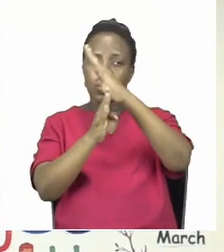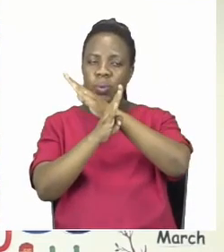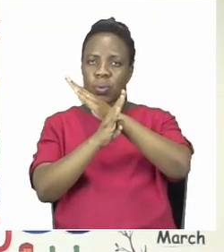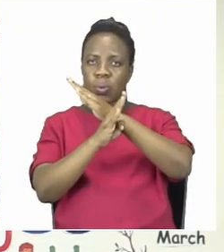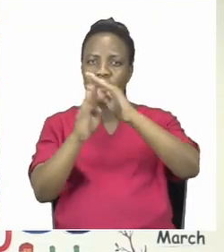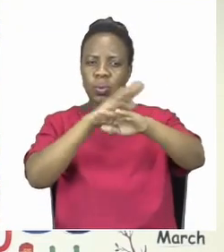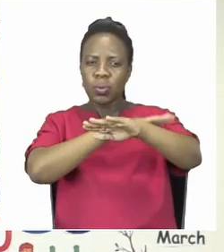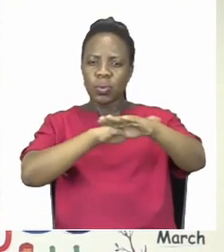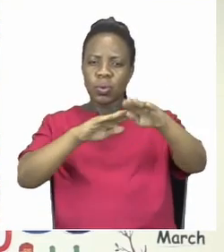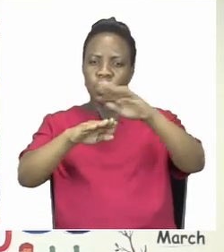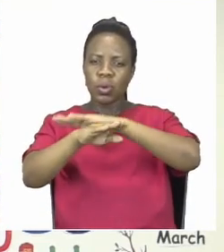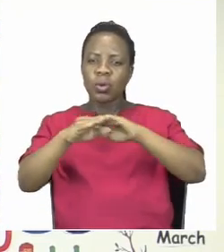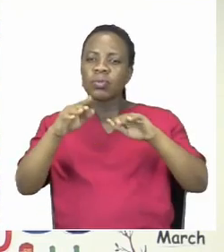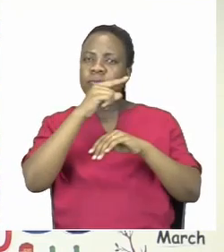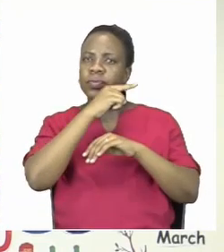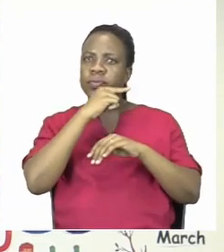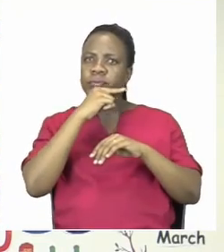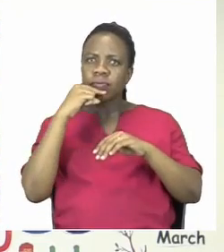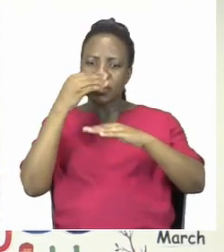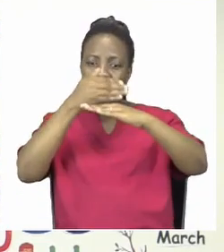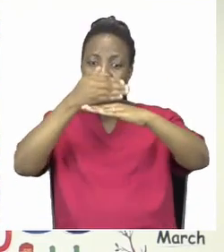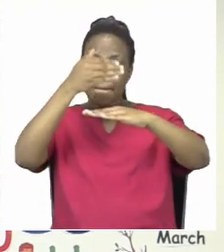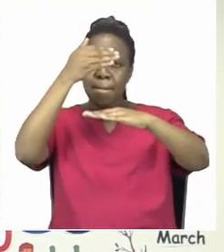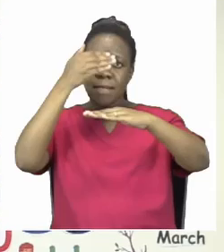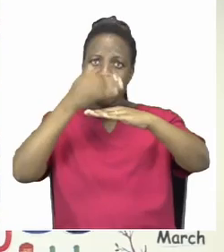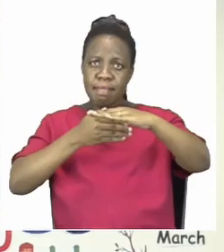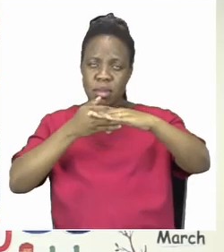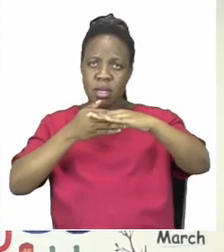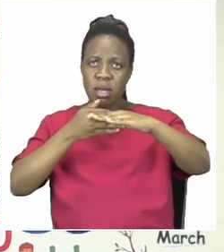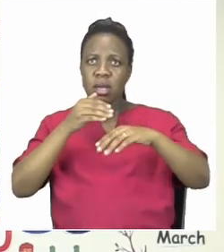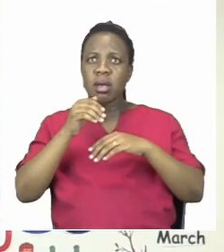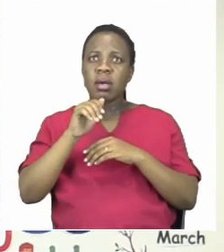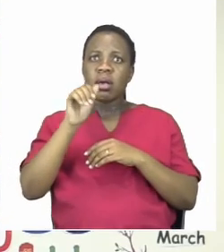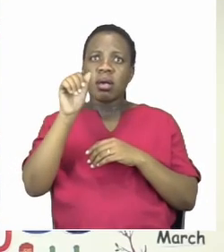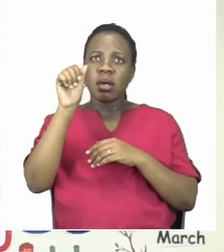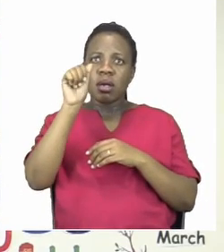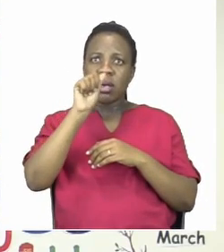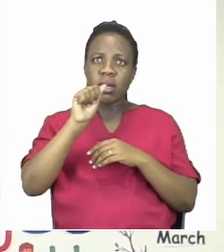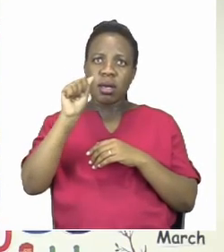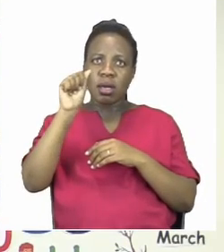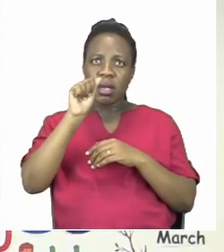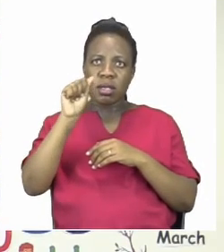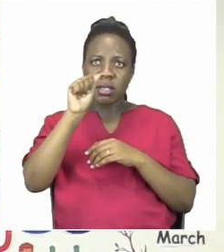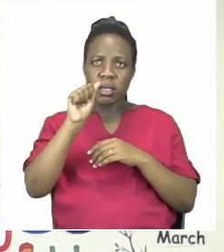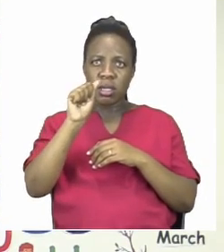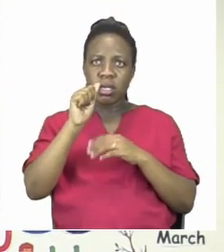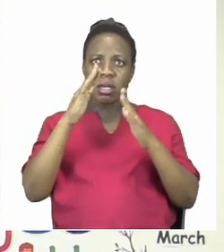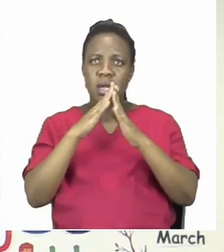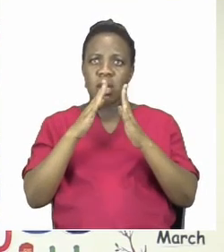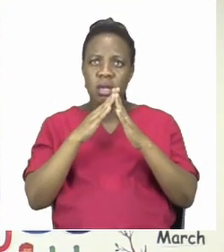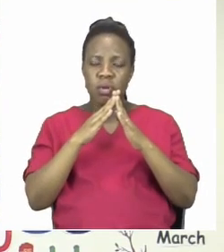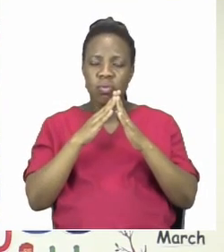to look, where is the front part of Ariana's house? And then you must find the street behind. And the street